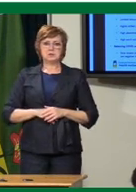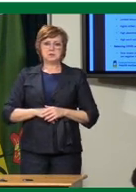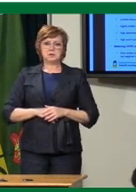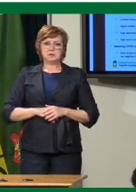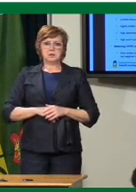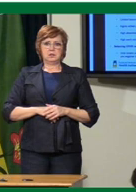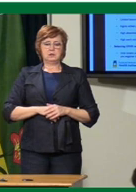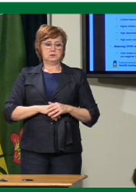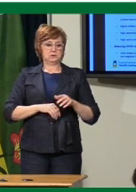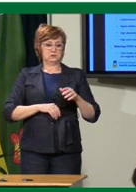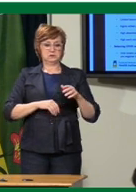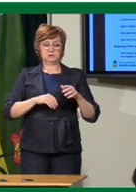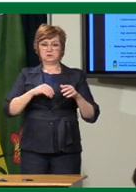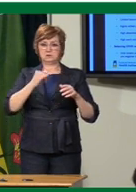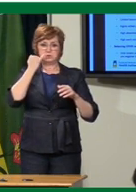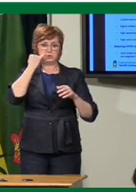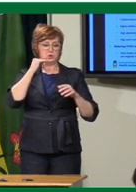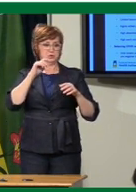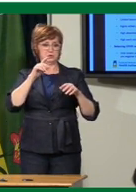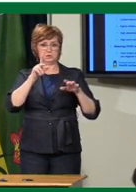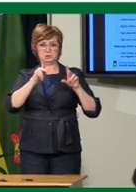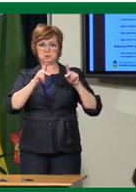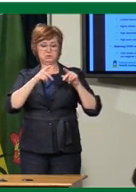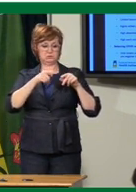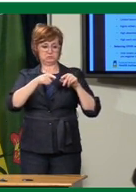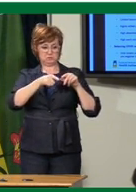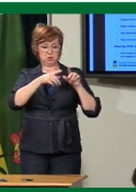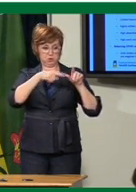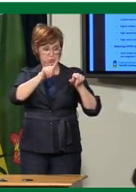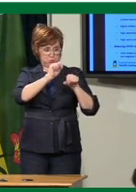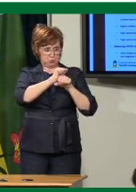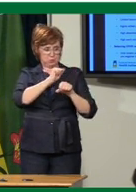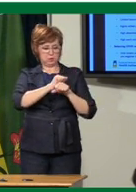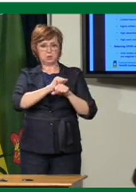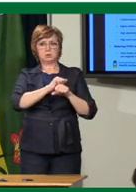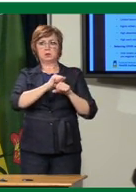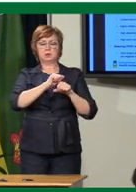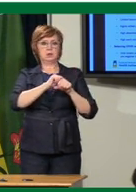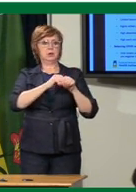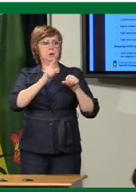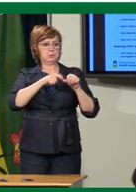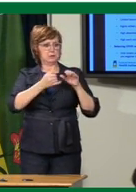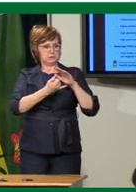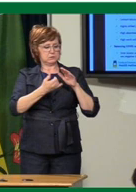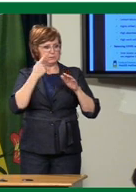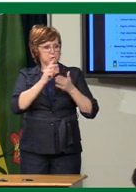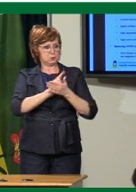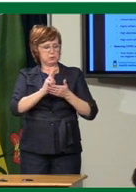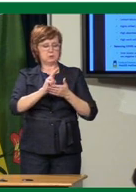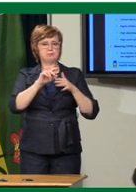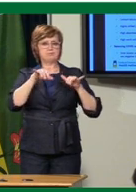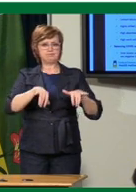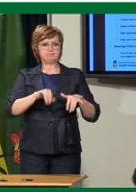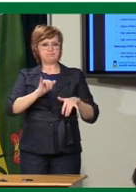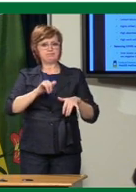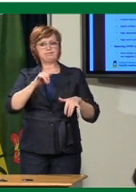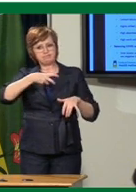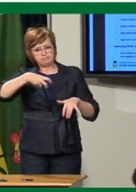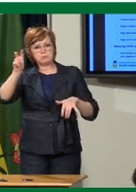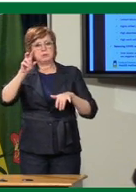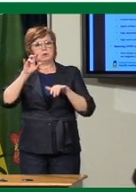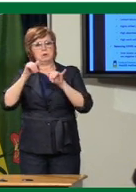that are required to isolate either because they're positive or because they are a contact to a positive case and therefore